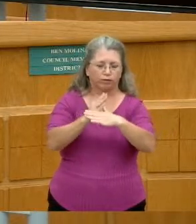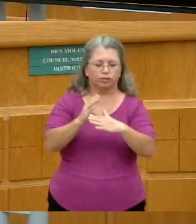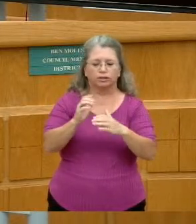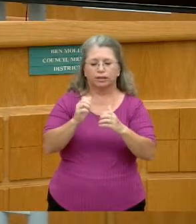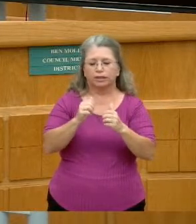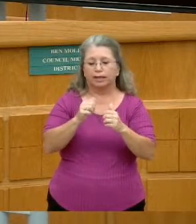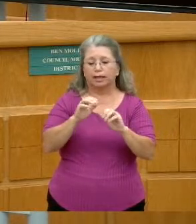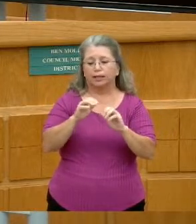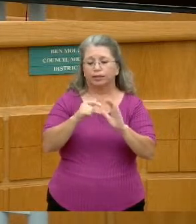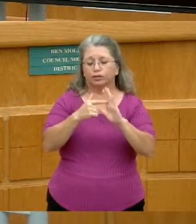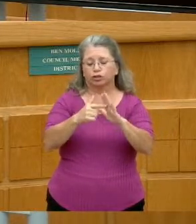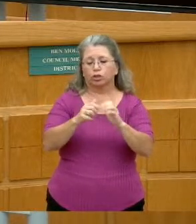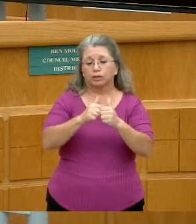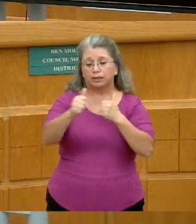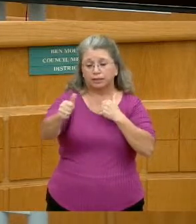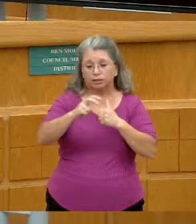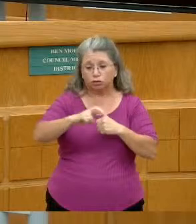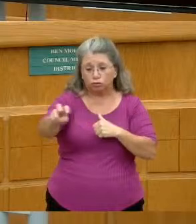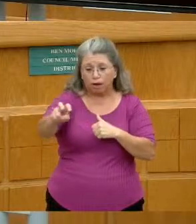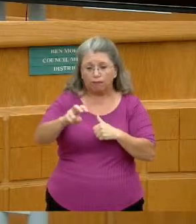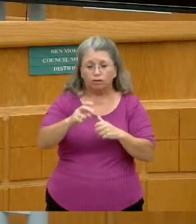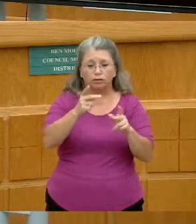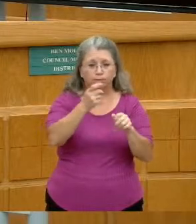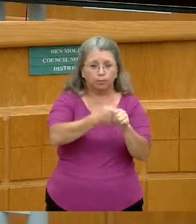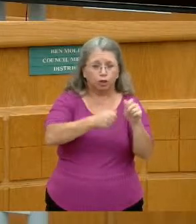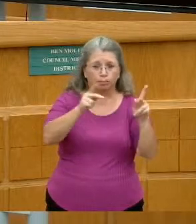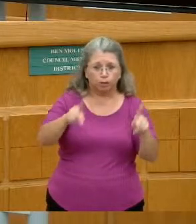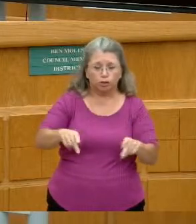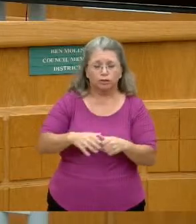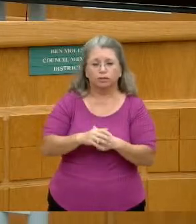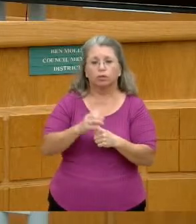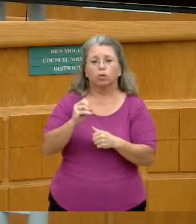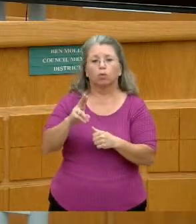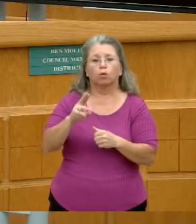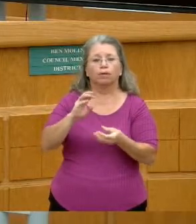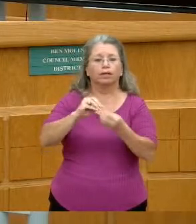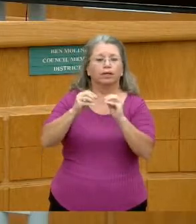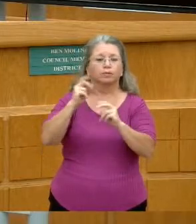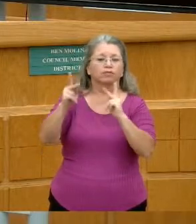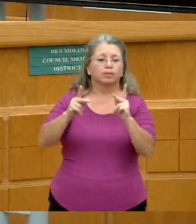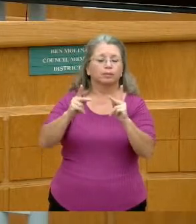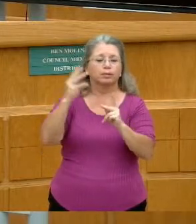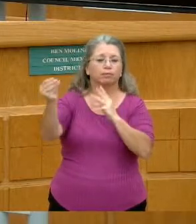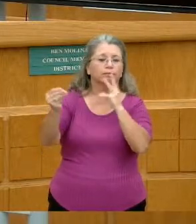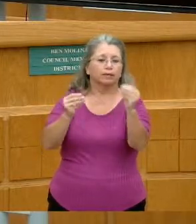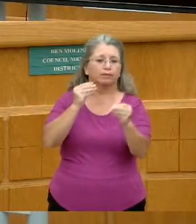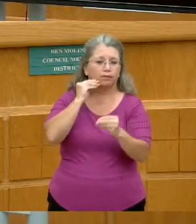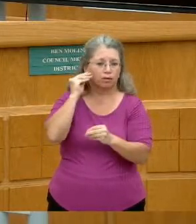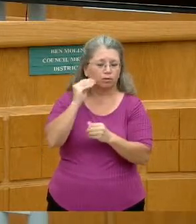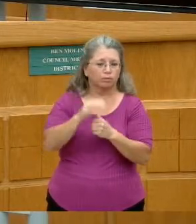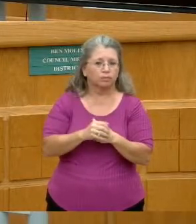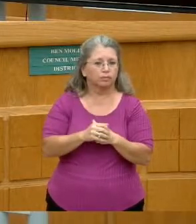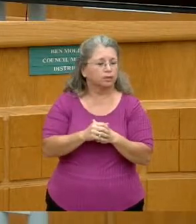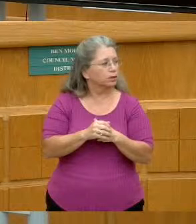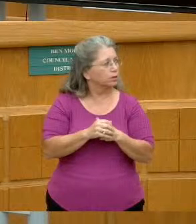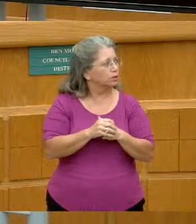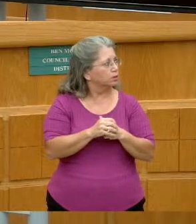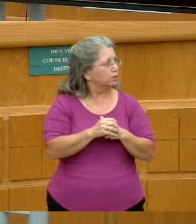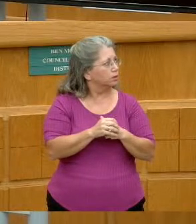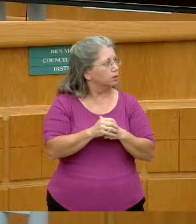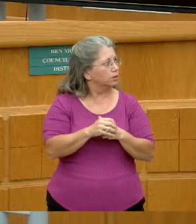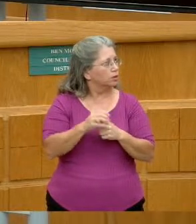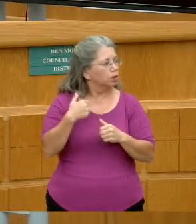per person or the proportion of people that are leaving home. And we can see there's a lot of noise in it, so we fit